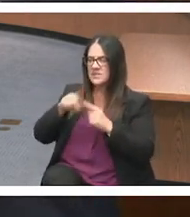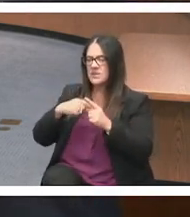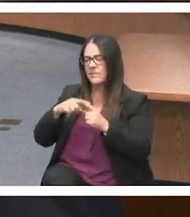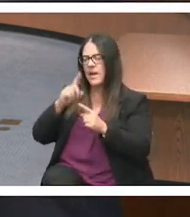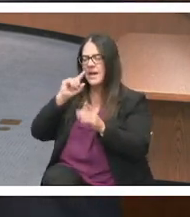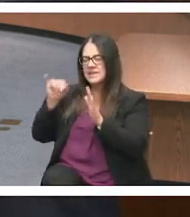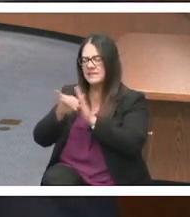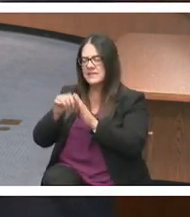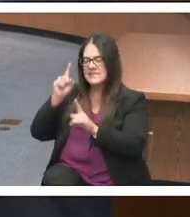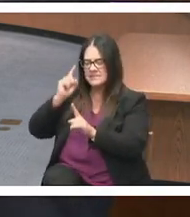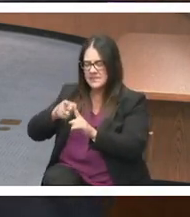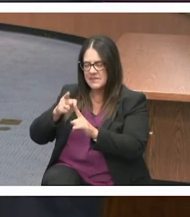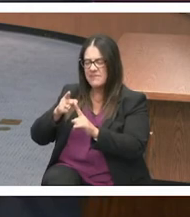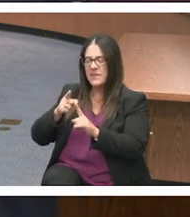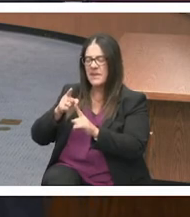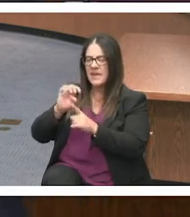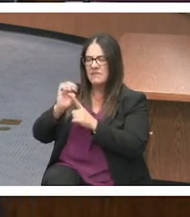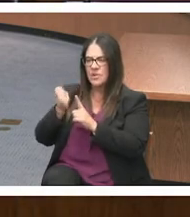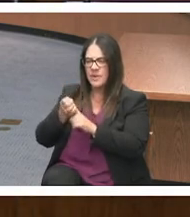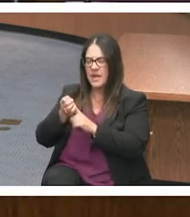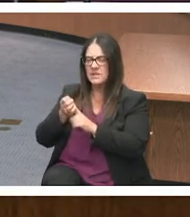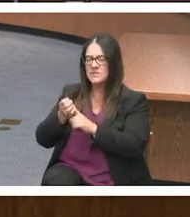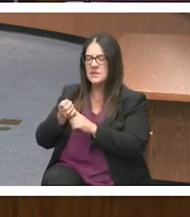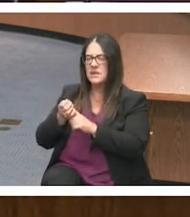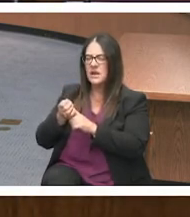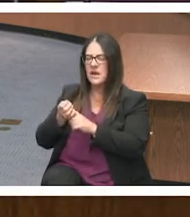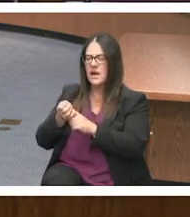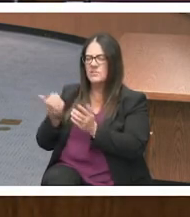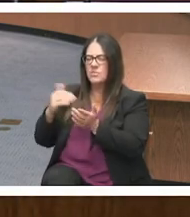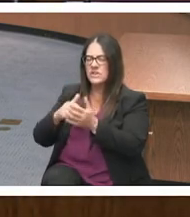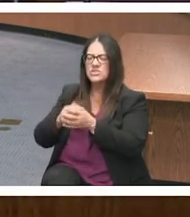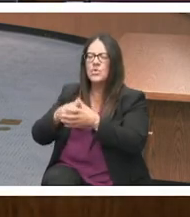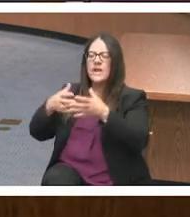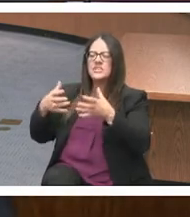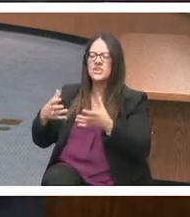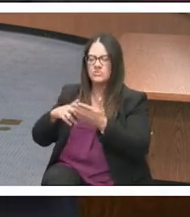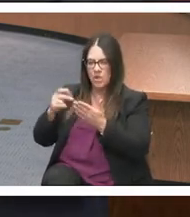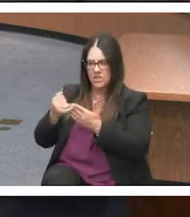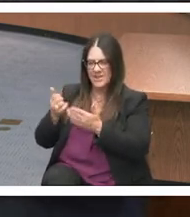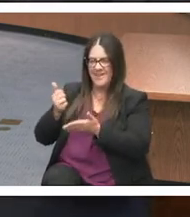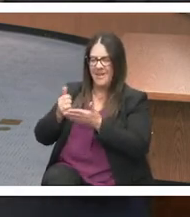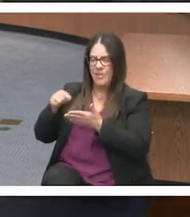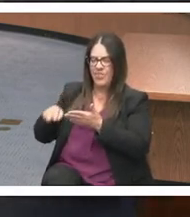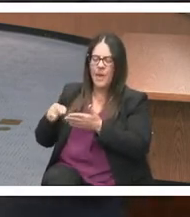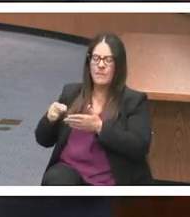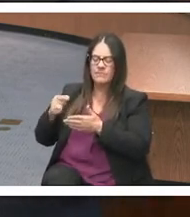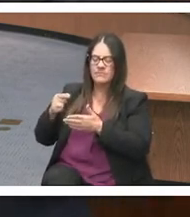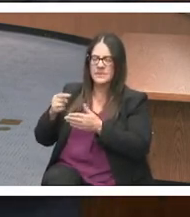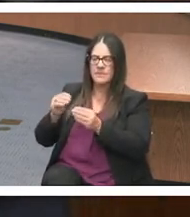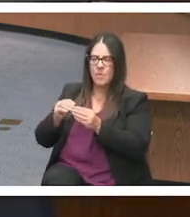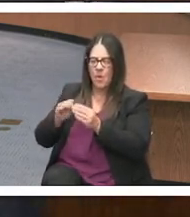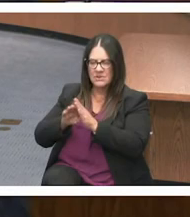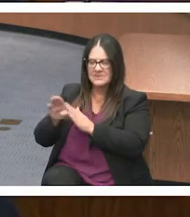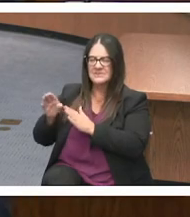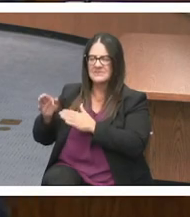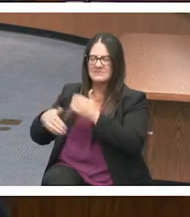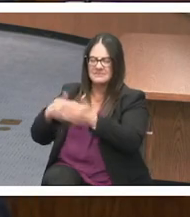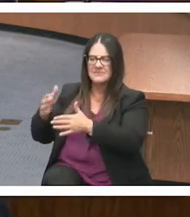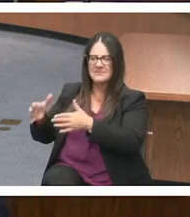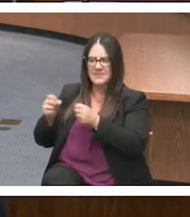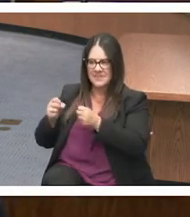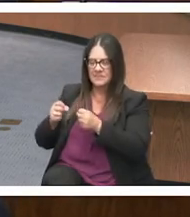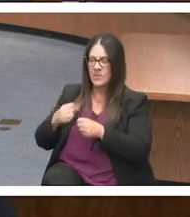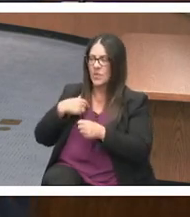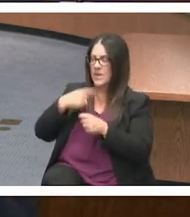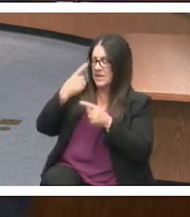specific environmental restoration projects and helping them move more quickly. So I just want to be clear that if we can disagree whether that's